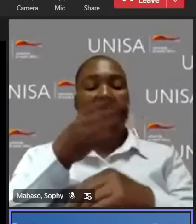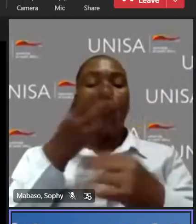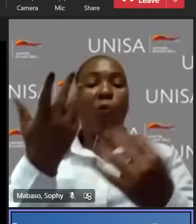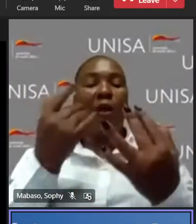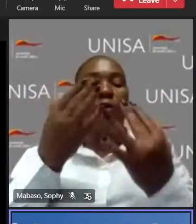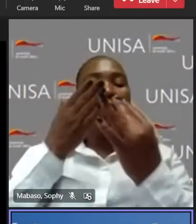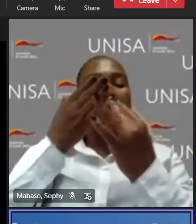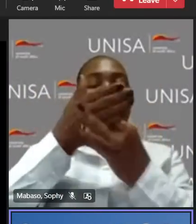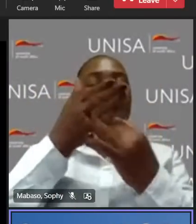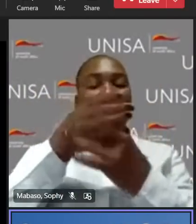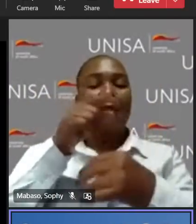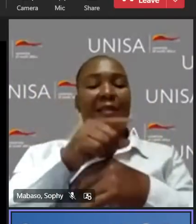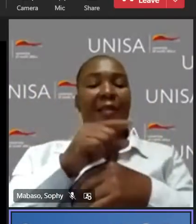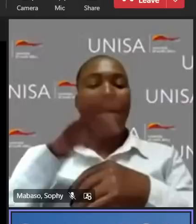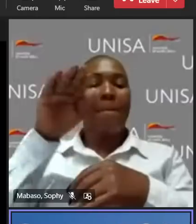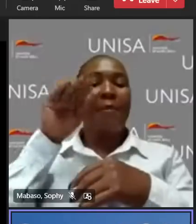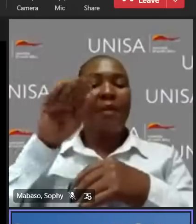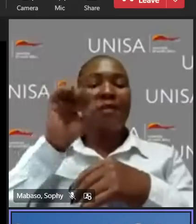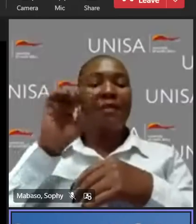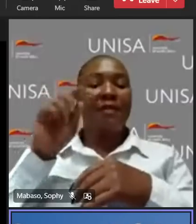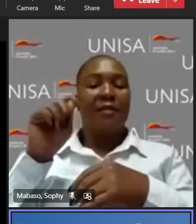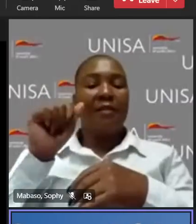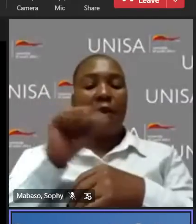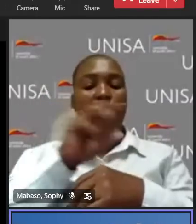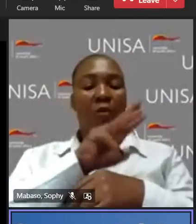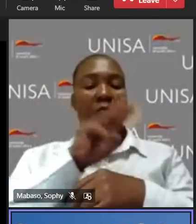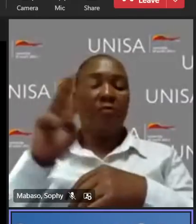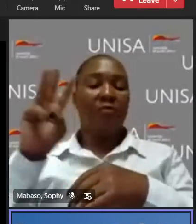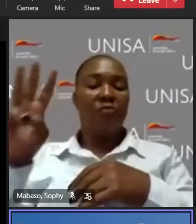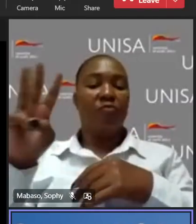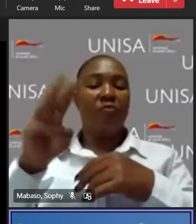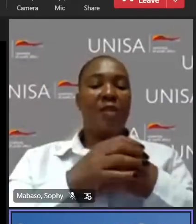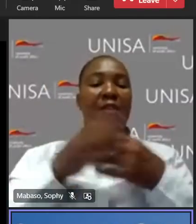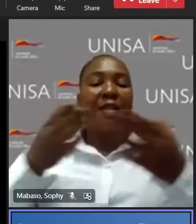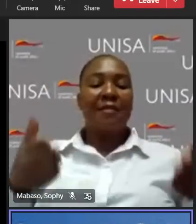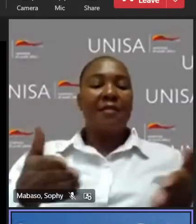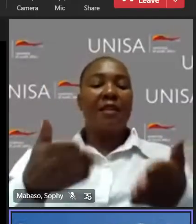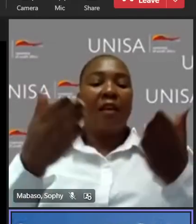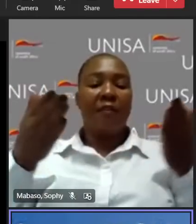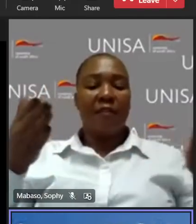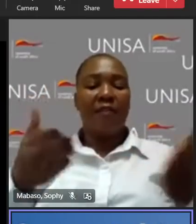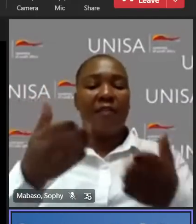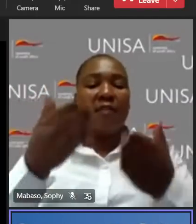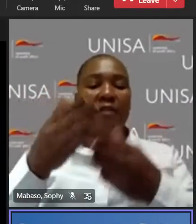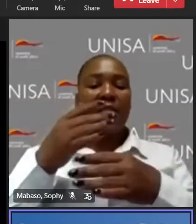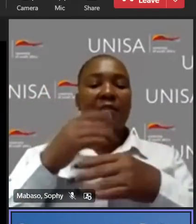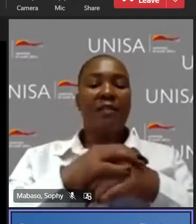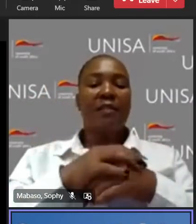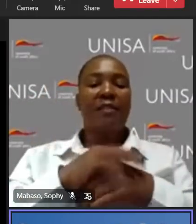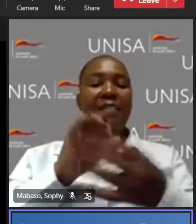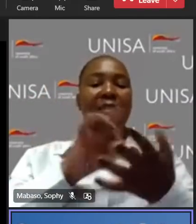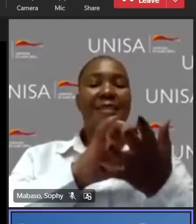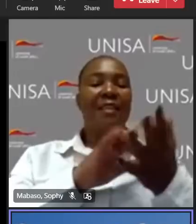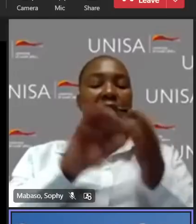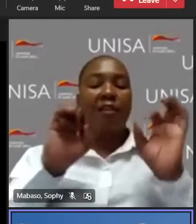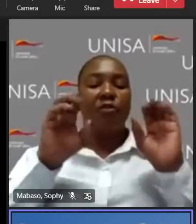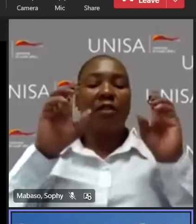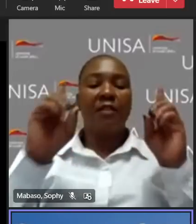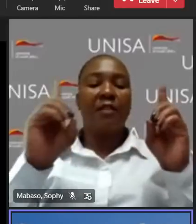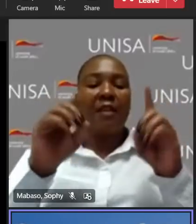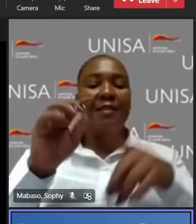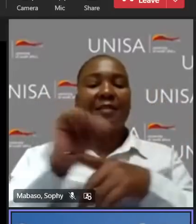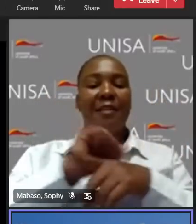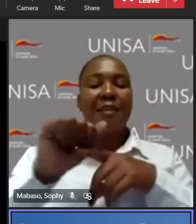Bank SETA website. There is also Services SETA, Sector Education and